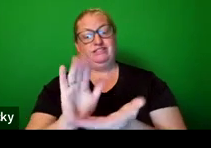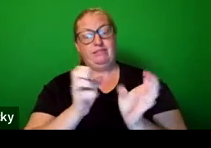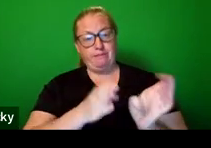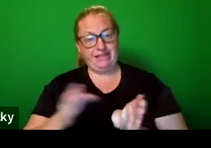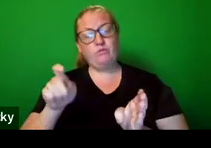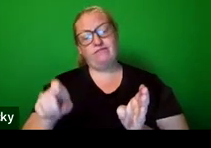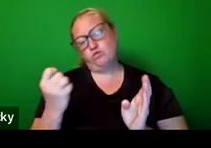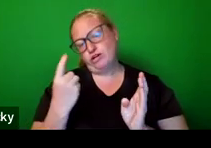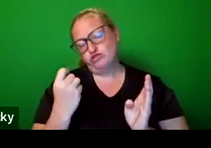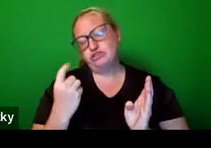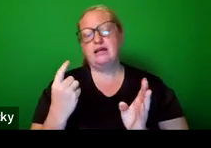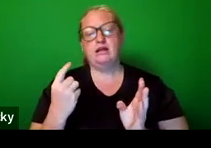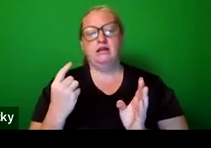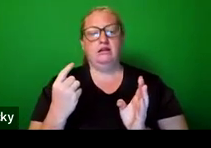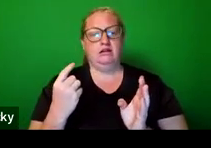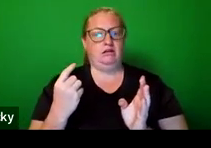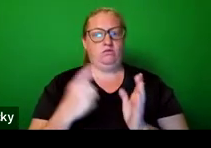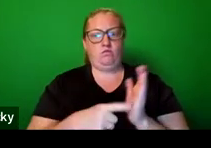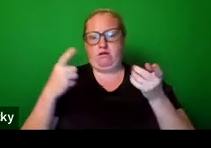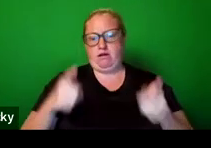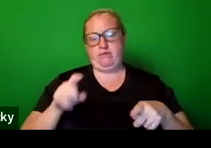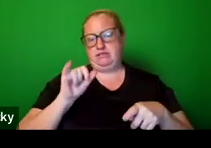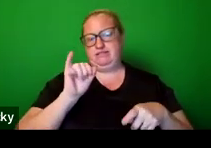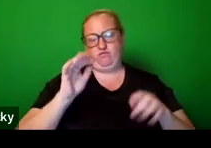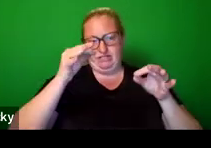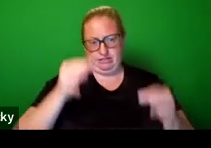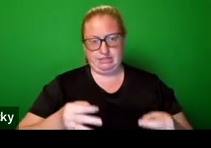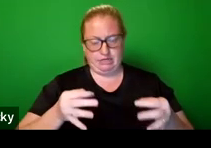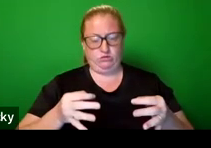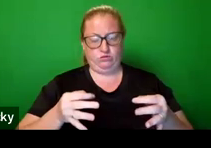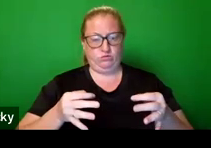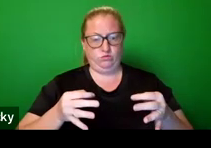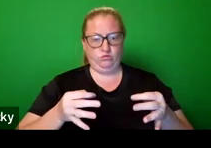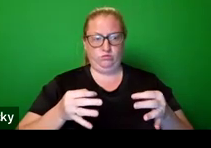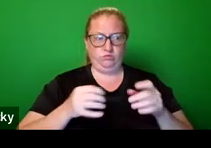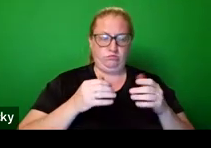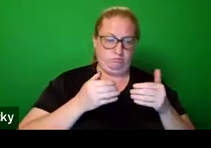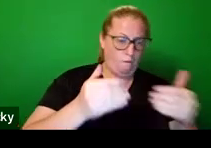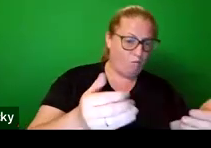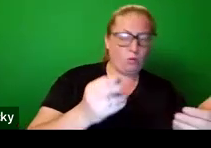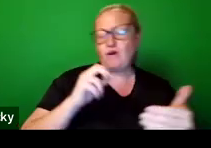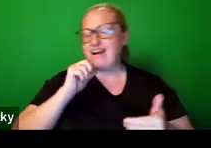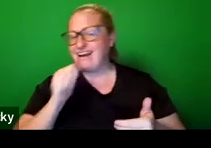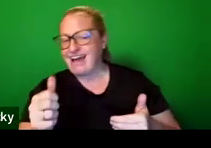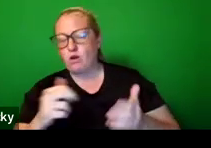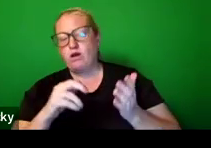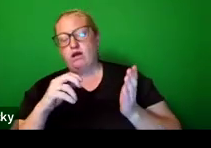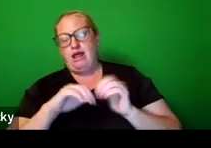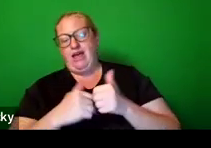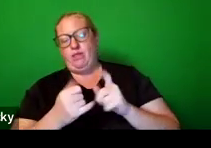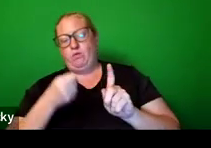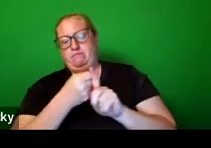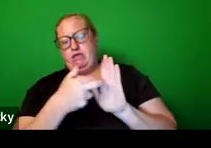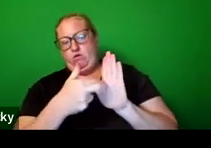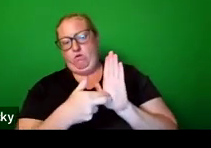need to understand the implications if we decide to move forward or not with that plan of what it means for our enrollment policy, right?